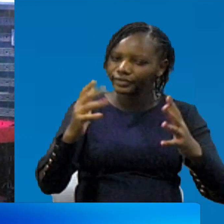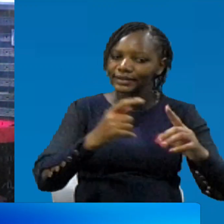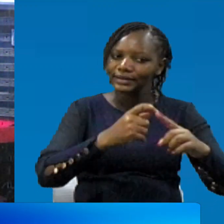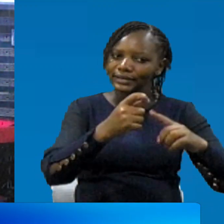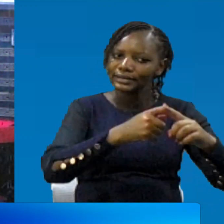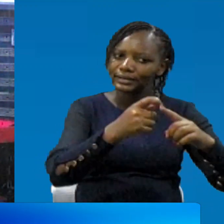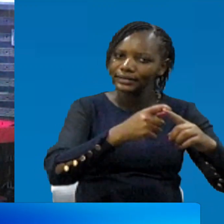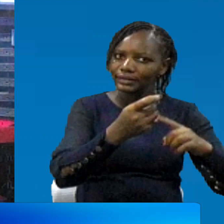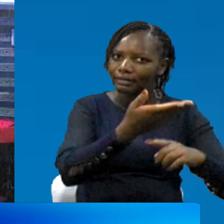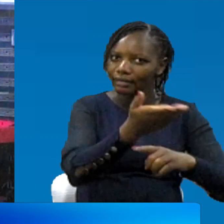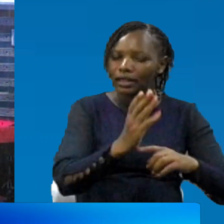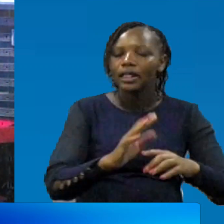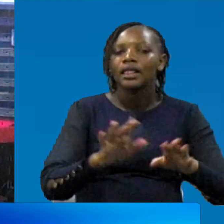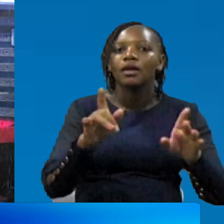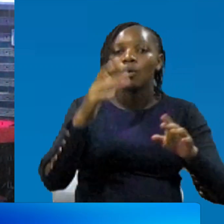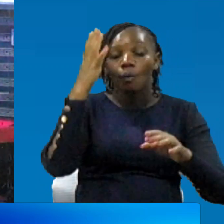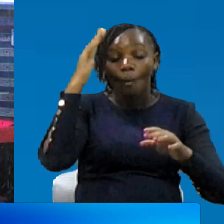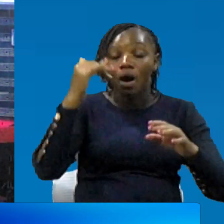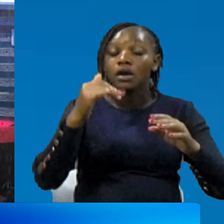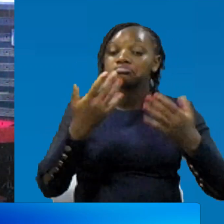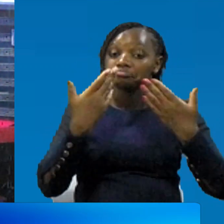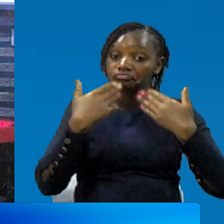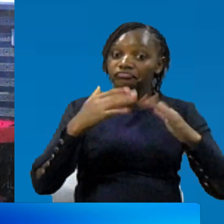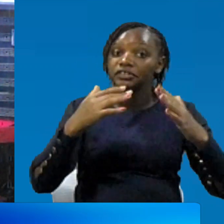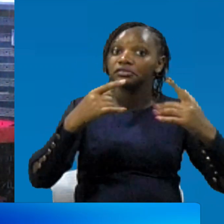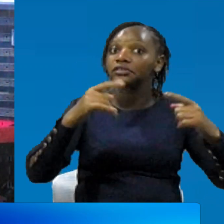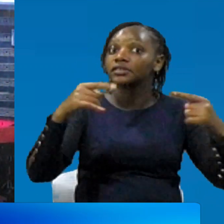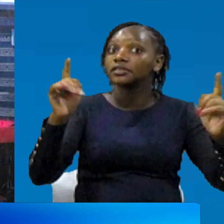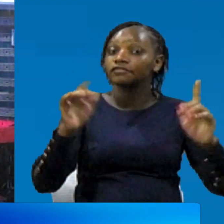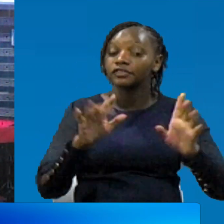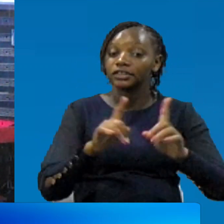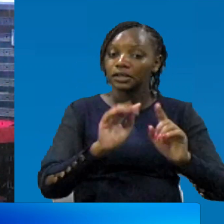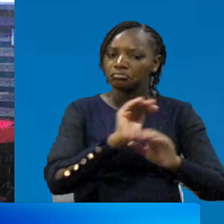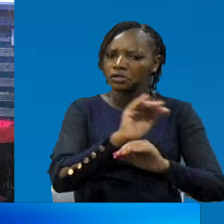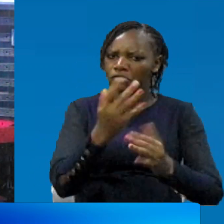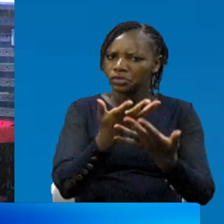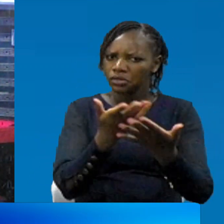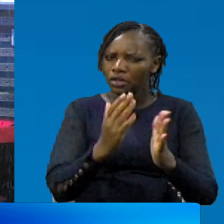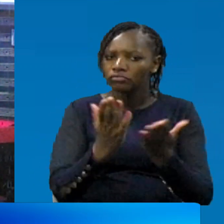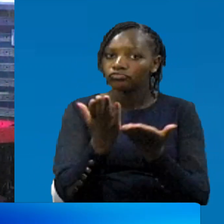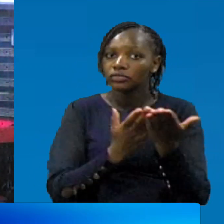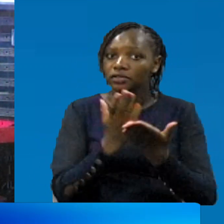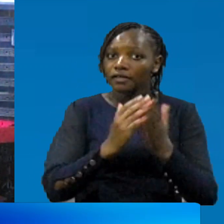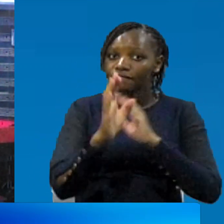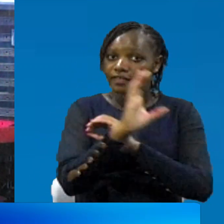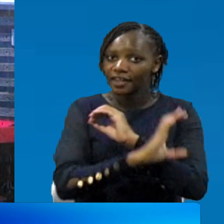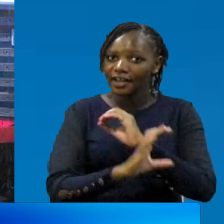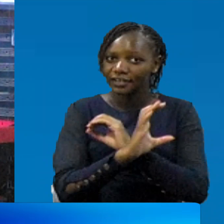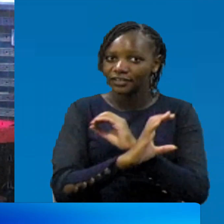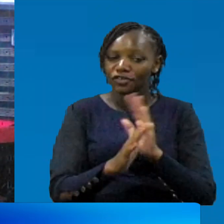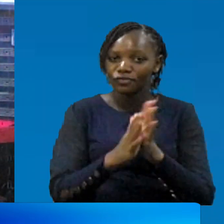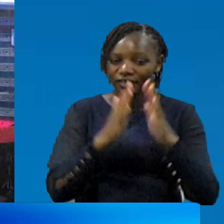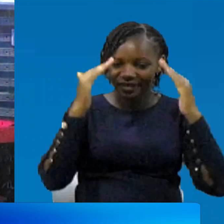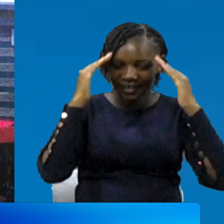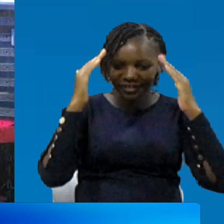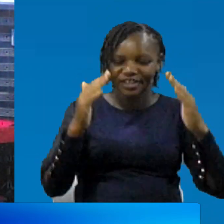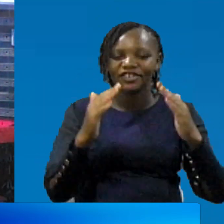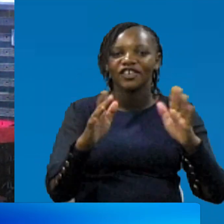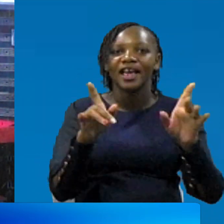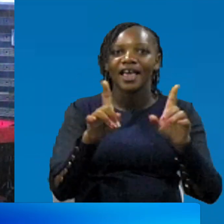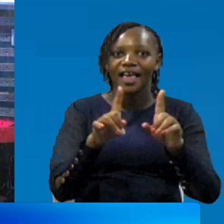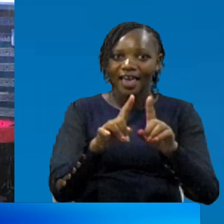their successful completion of their training and urged them to serve the country with dedication